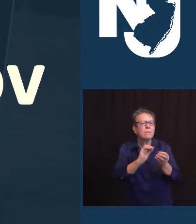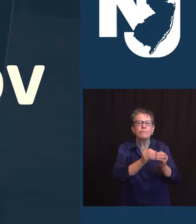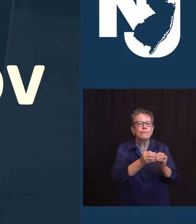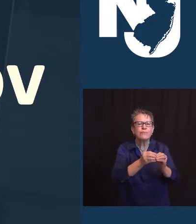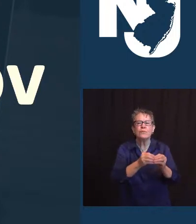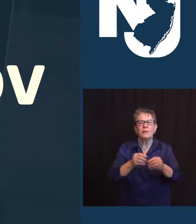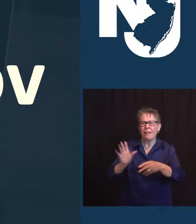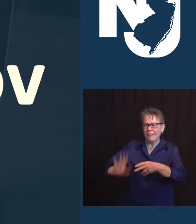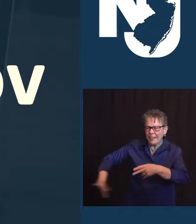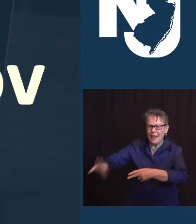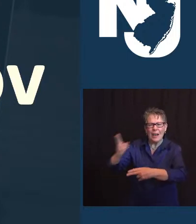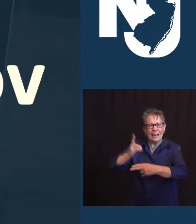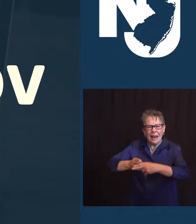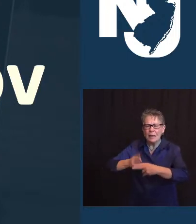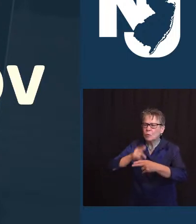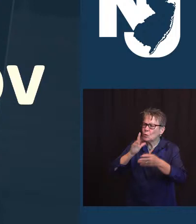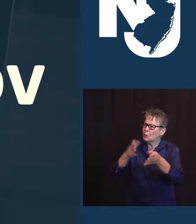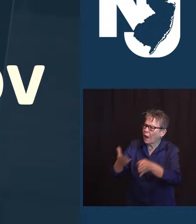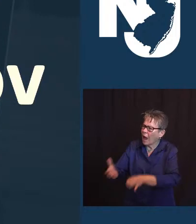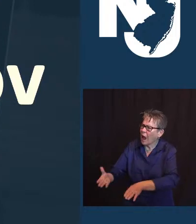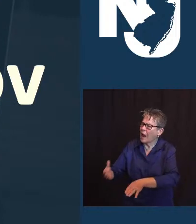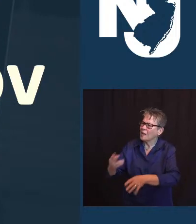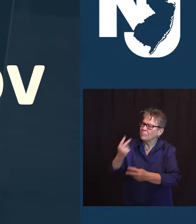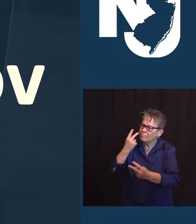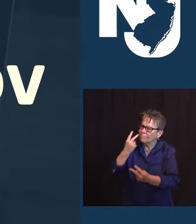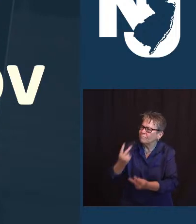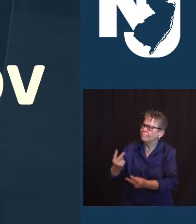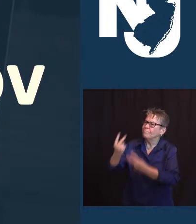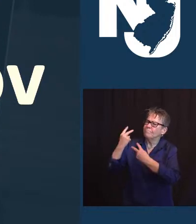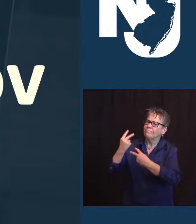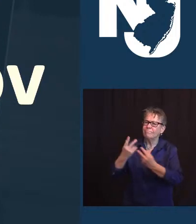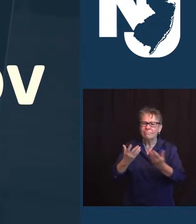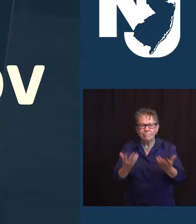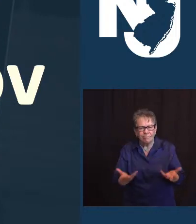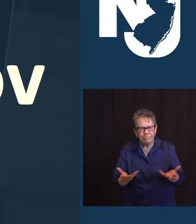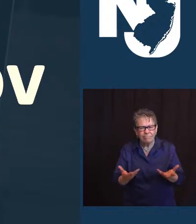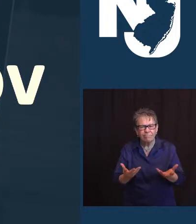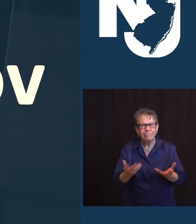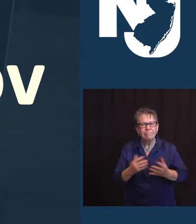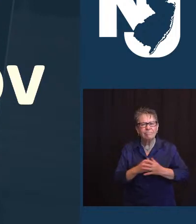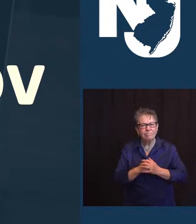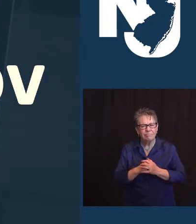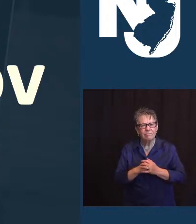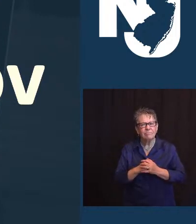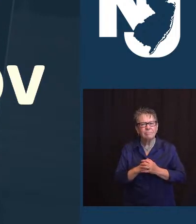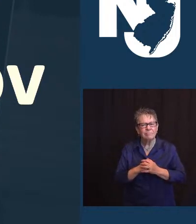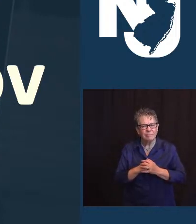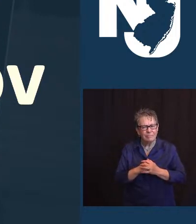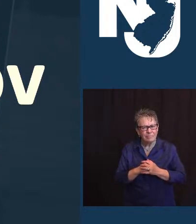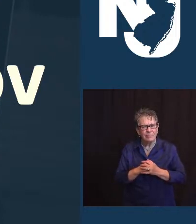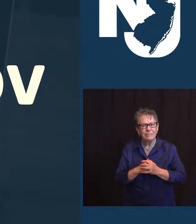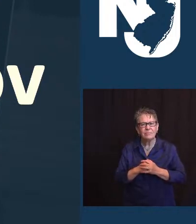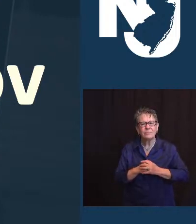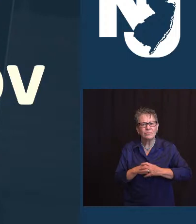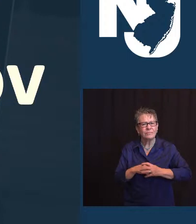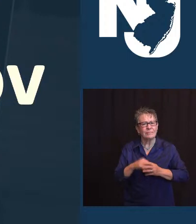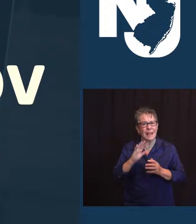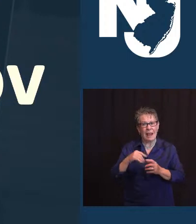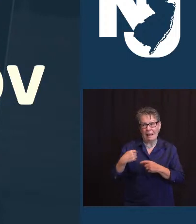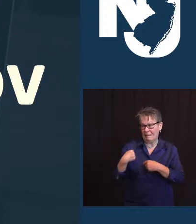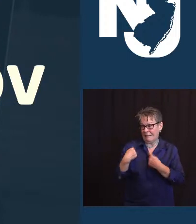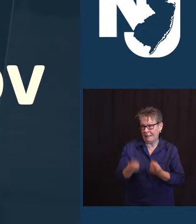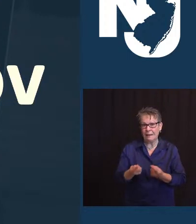And finally, for today, the past couple of days have been huge in the sports realm for New Jersey's